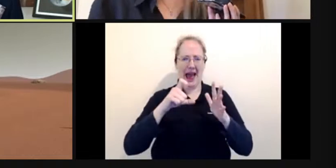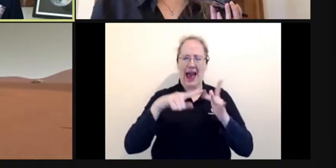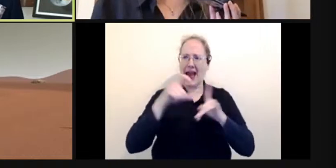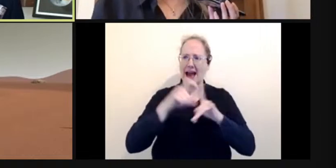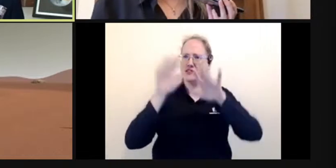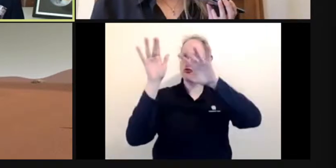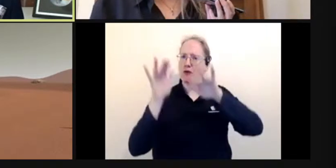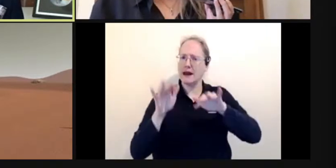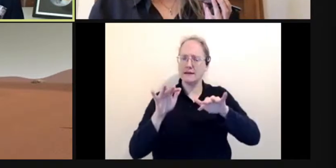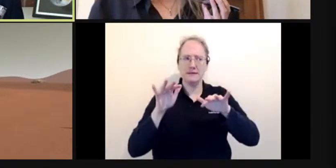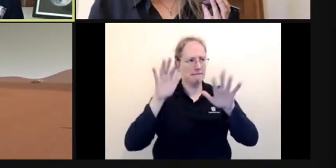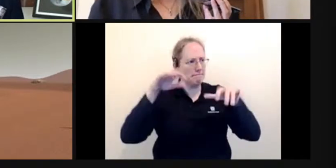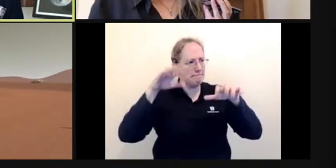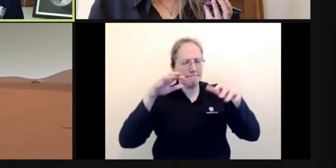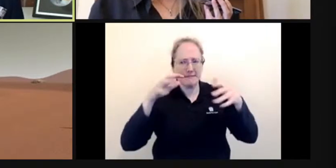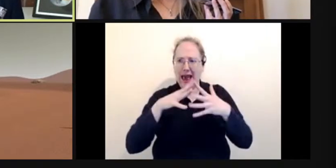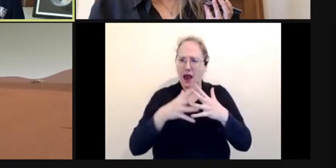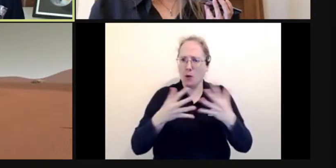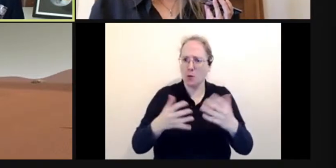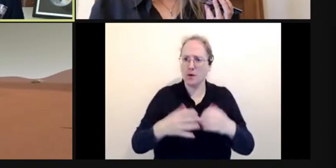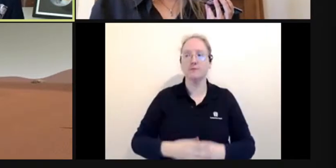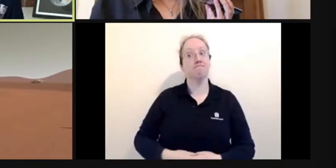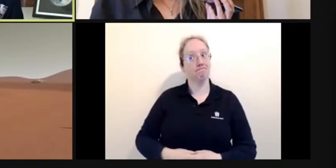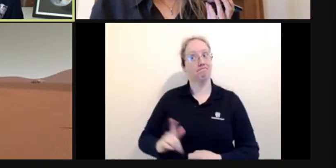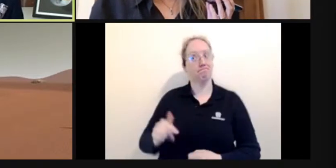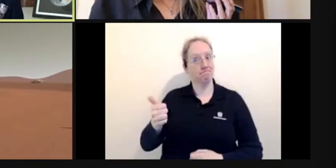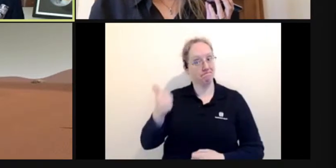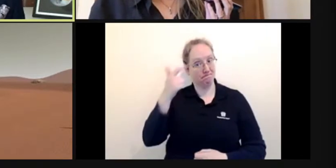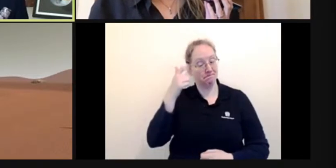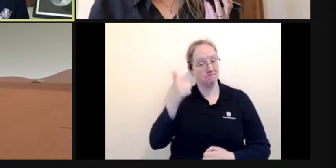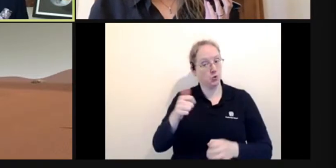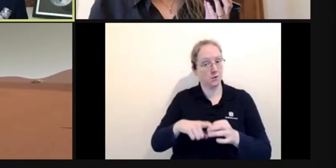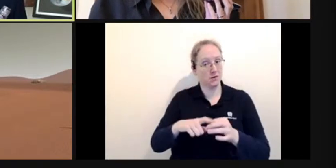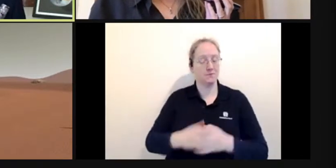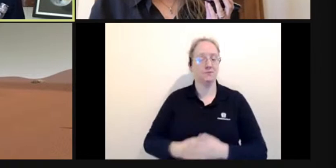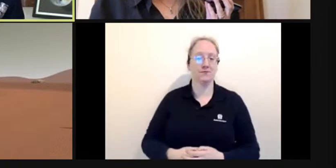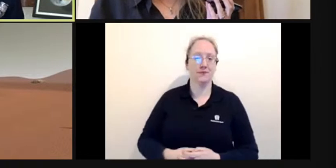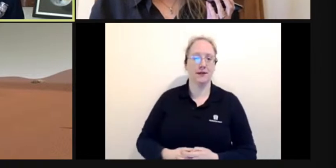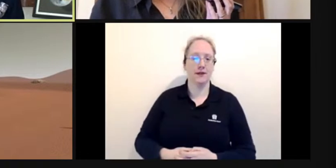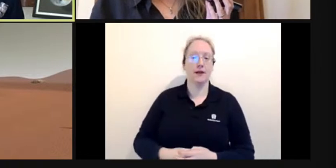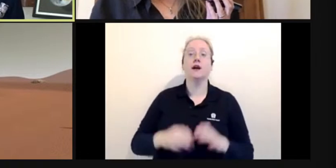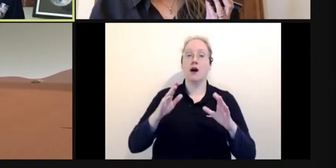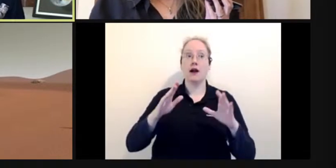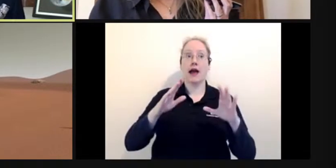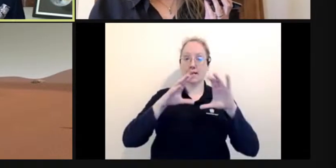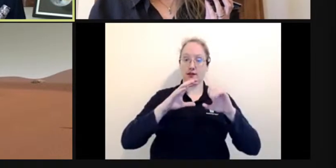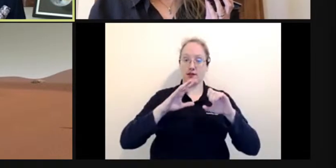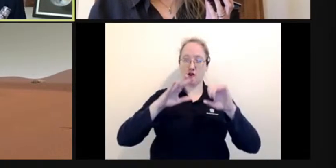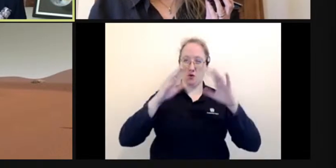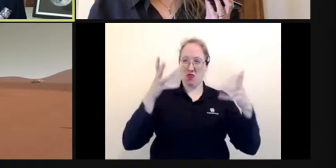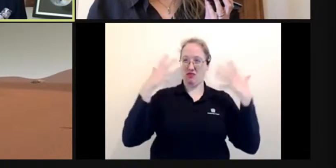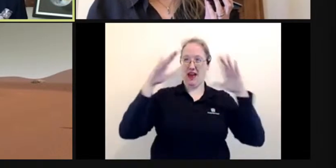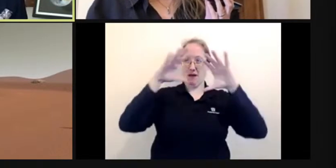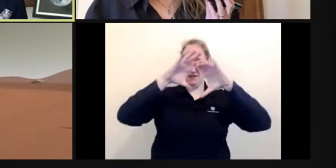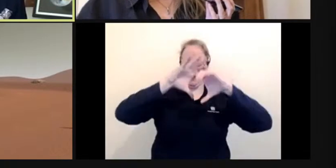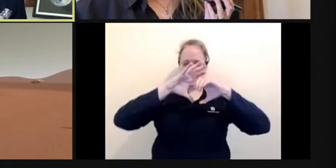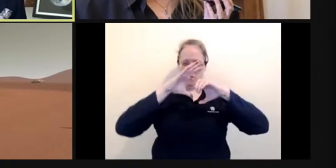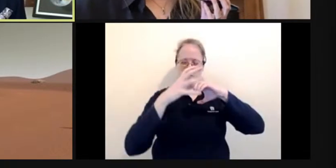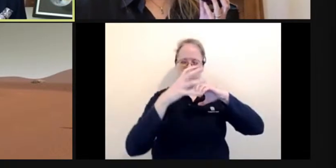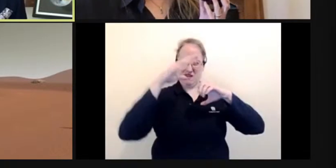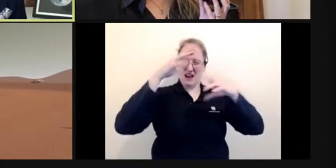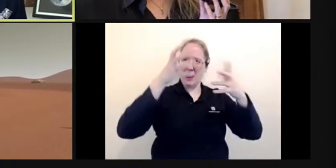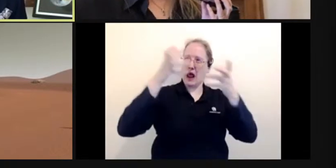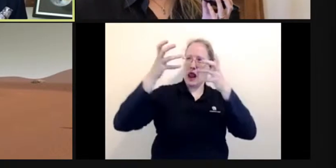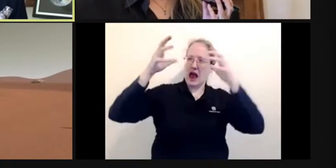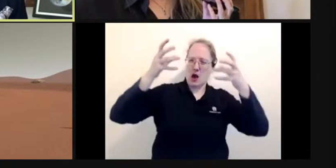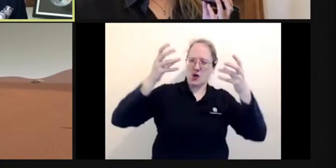So the idea is these thick clouds, just like any cloud, the acid, sulfuric acid is